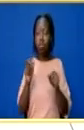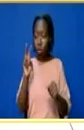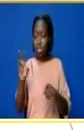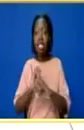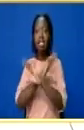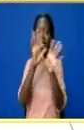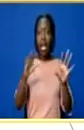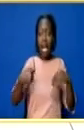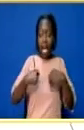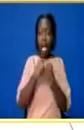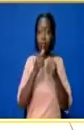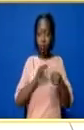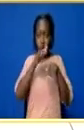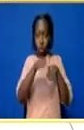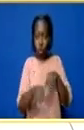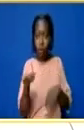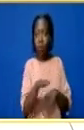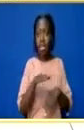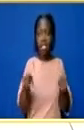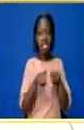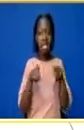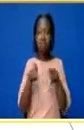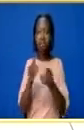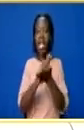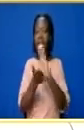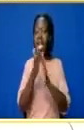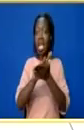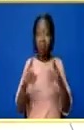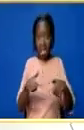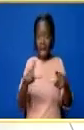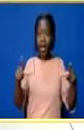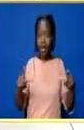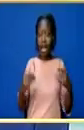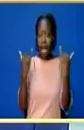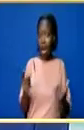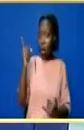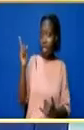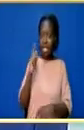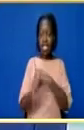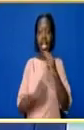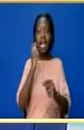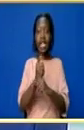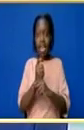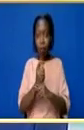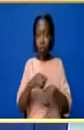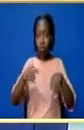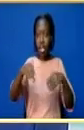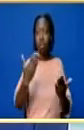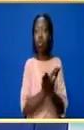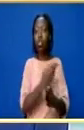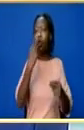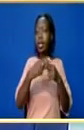areas, on bare lands, and you don't realize it. So this type of erosion, we call it sheet.